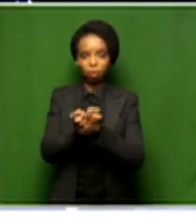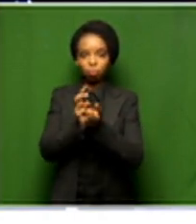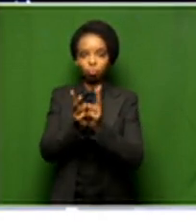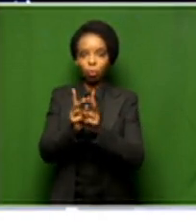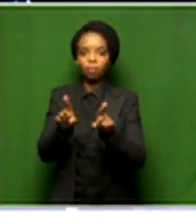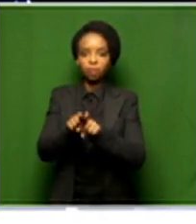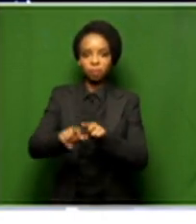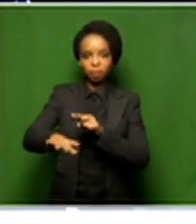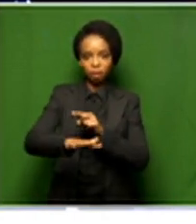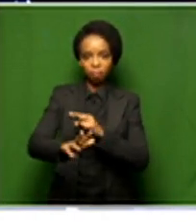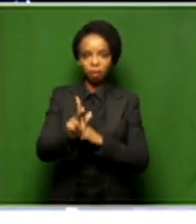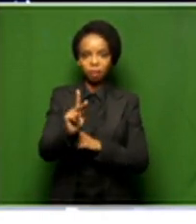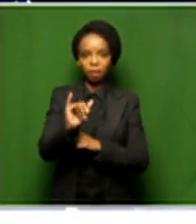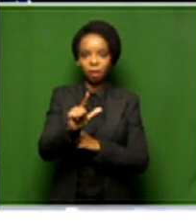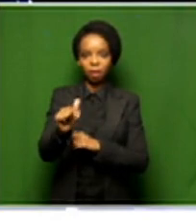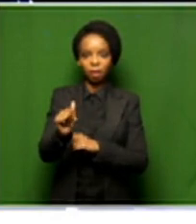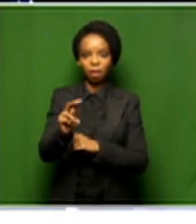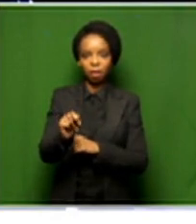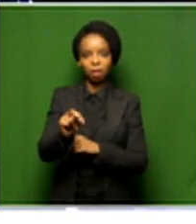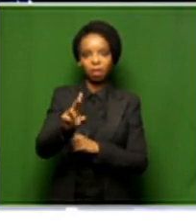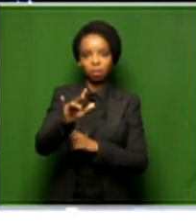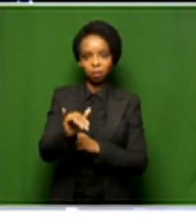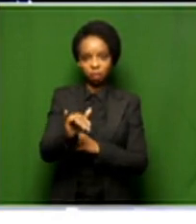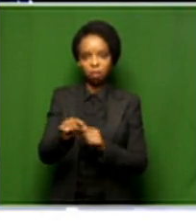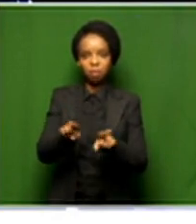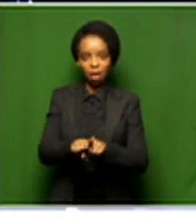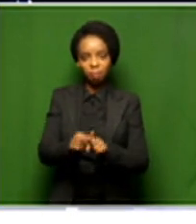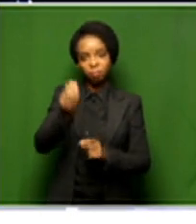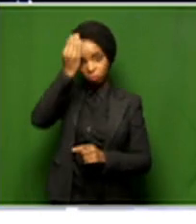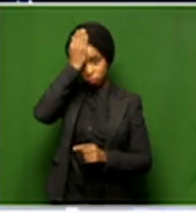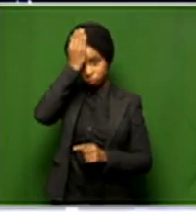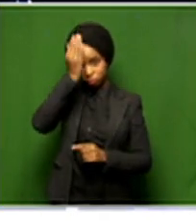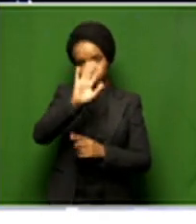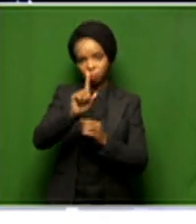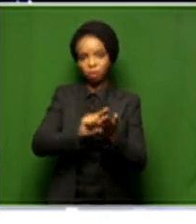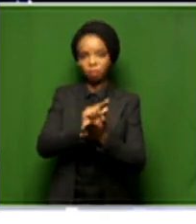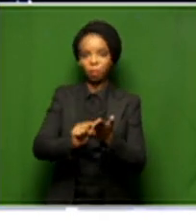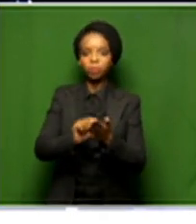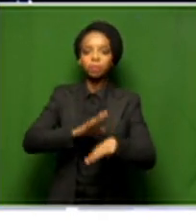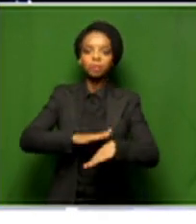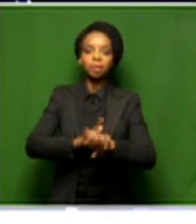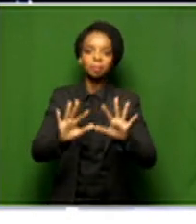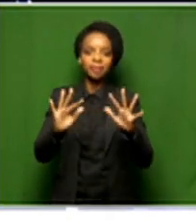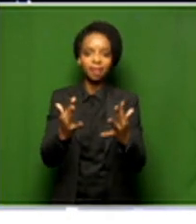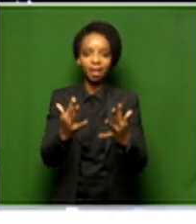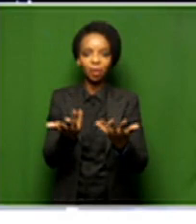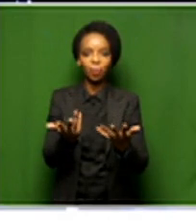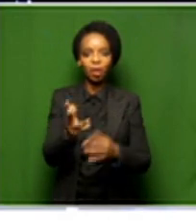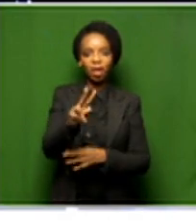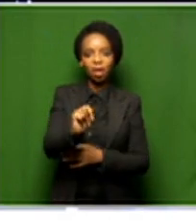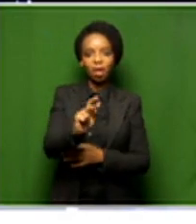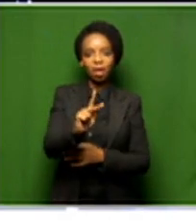Killarney. There's also going to be Jacob Zuma. He should be voting at about 10 o'clock in Kandla. And of course, we will